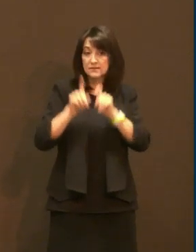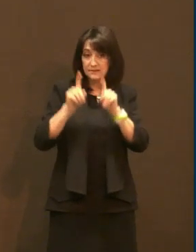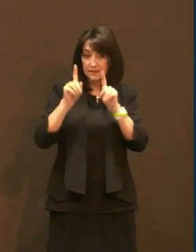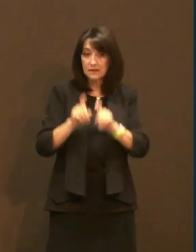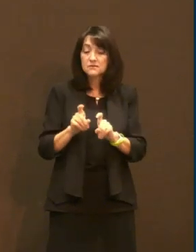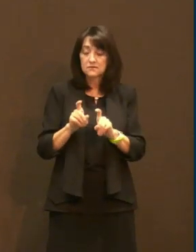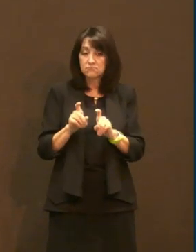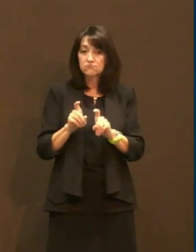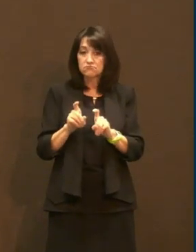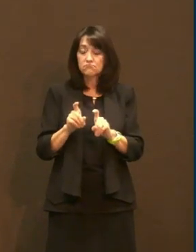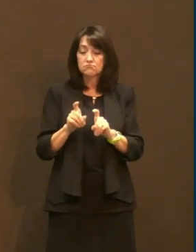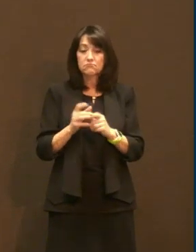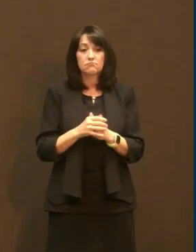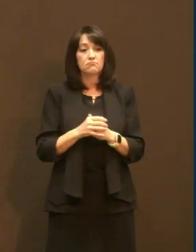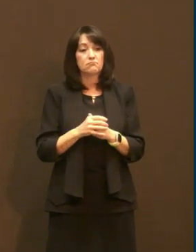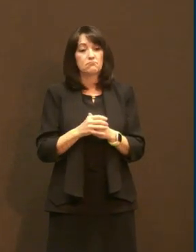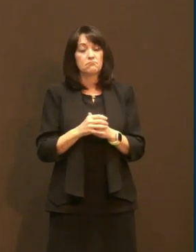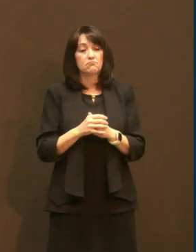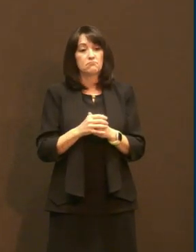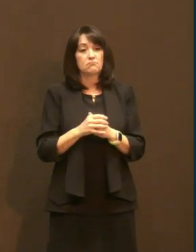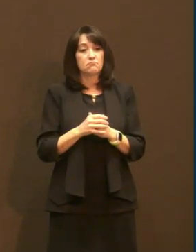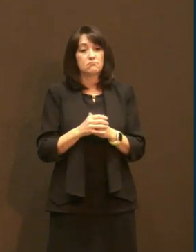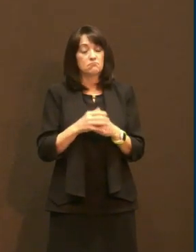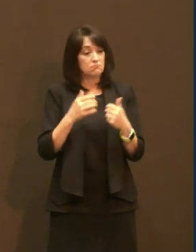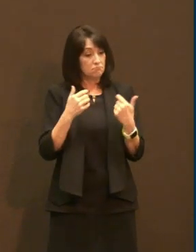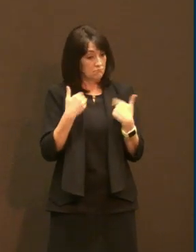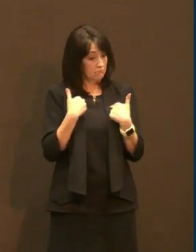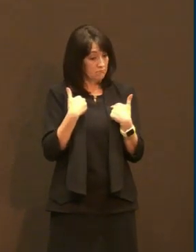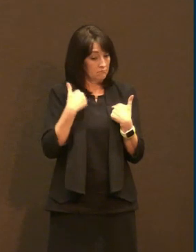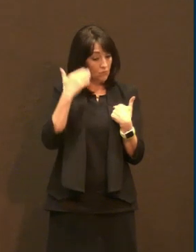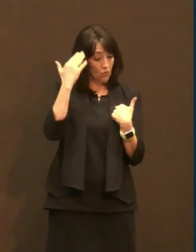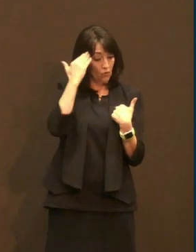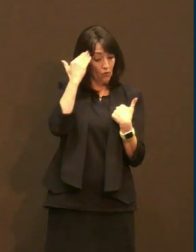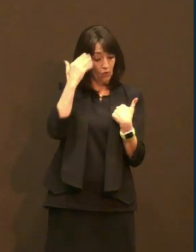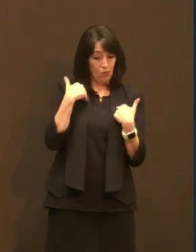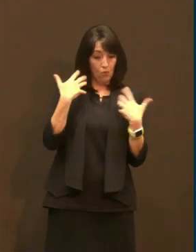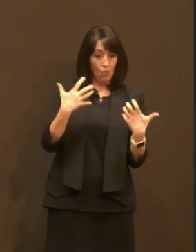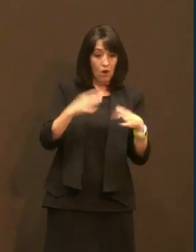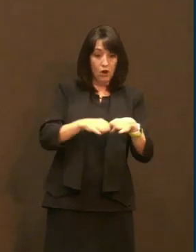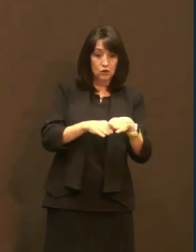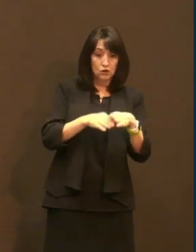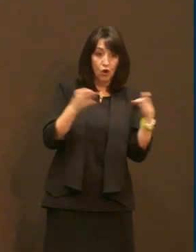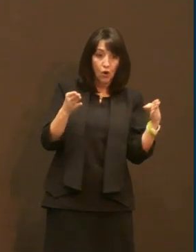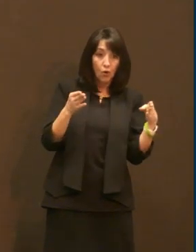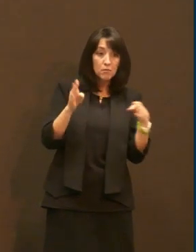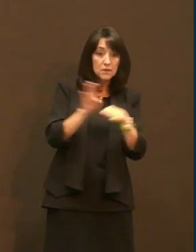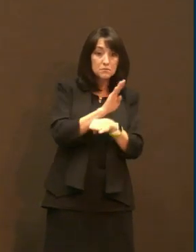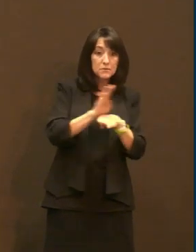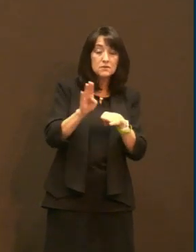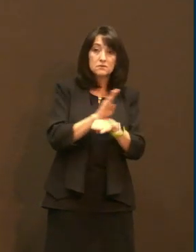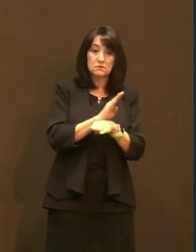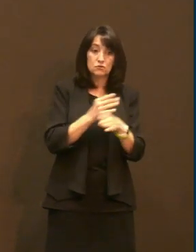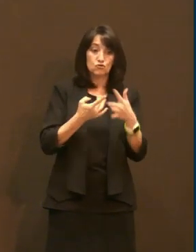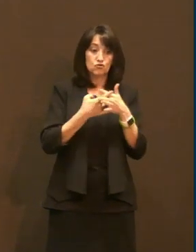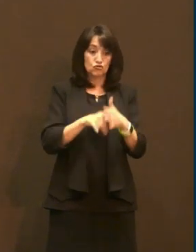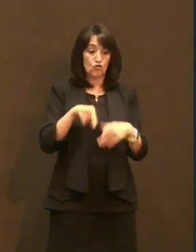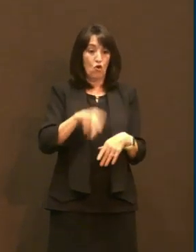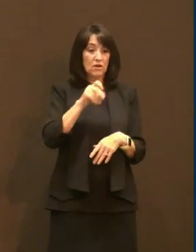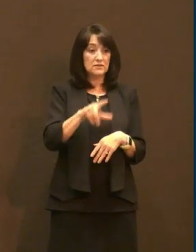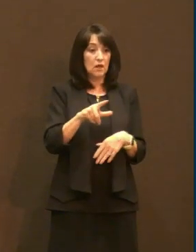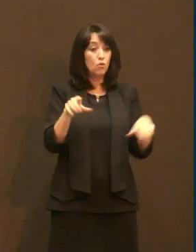gradually reopen our economy, we're going to have to gradually scale up the number of tests that